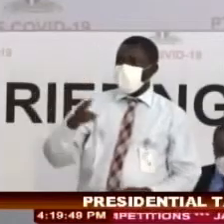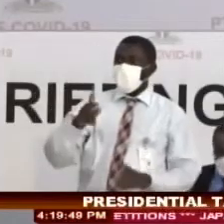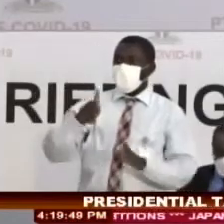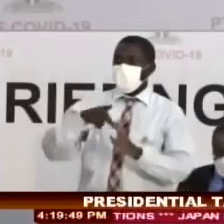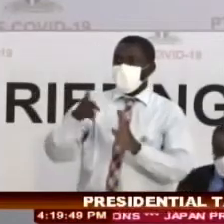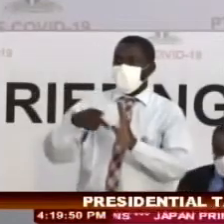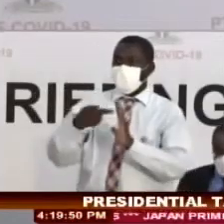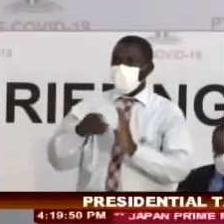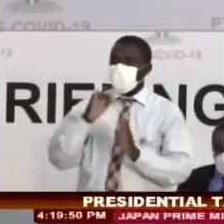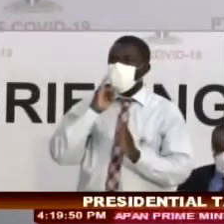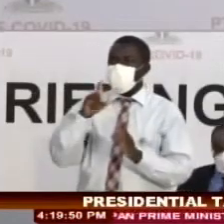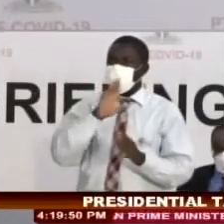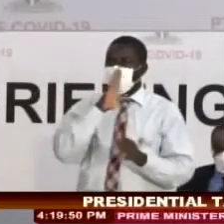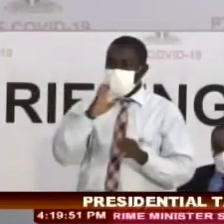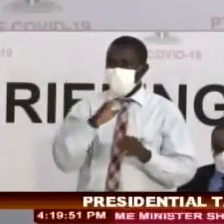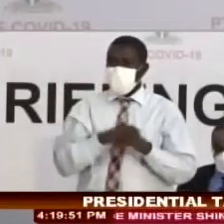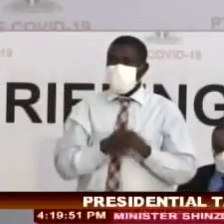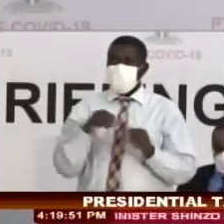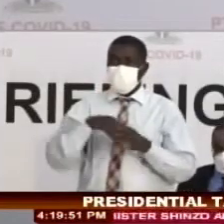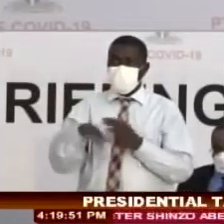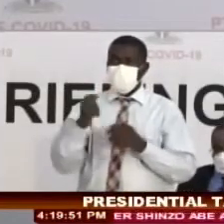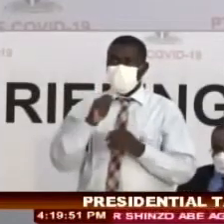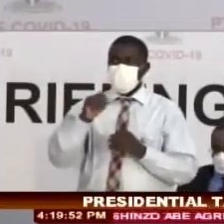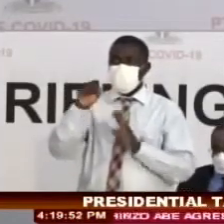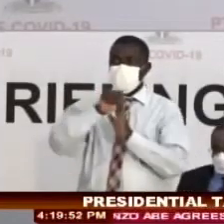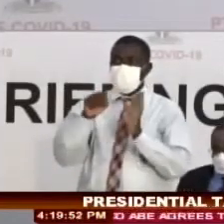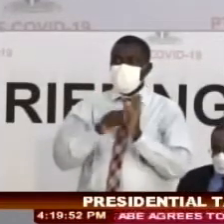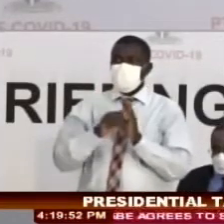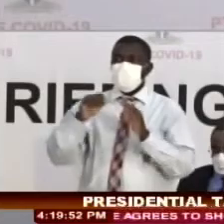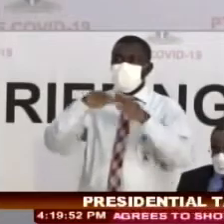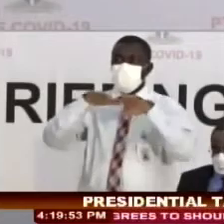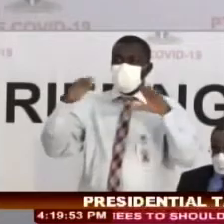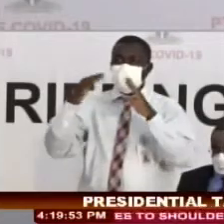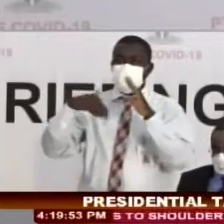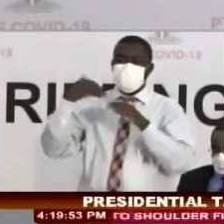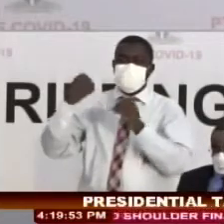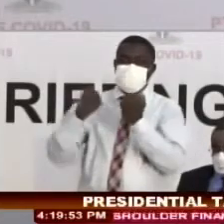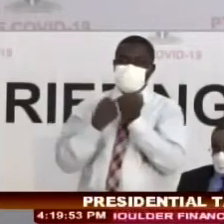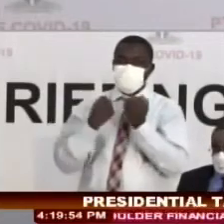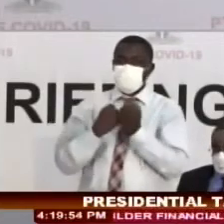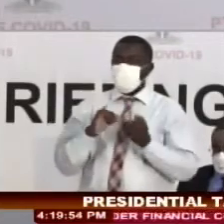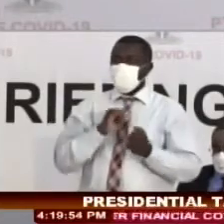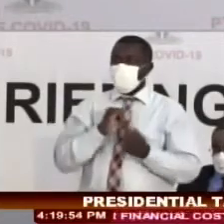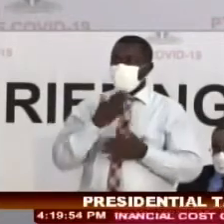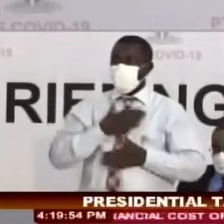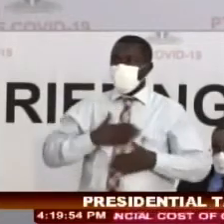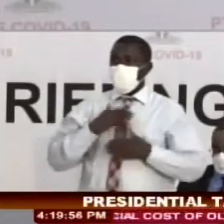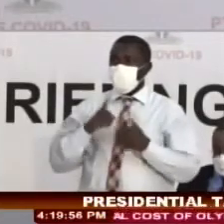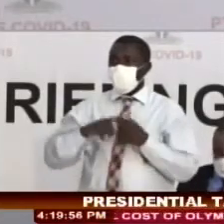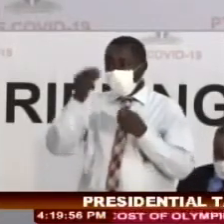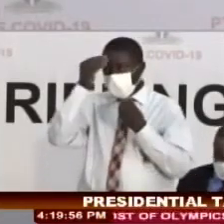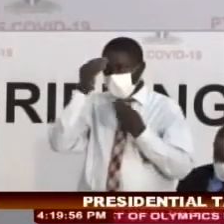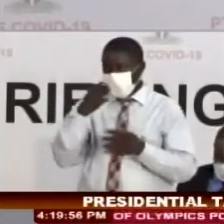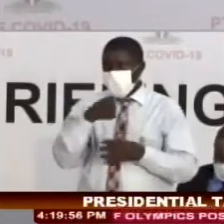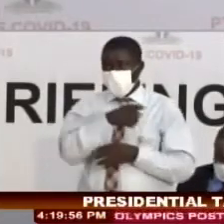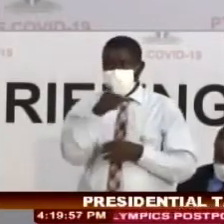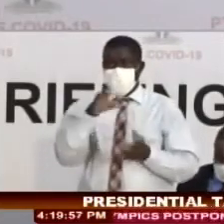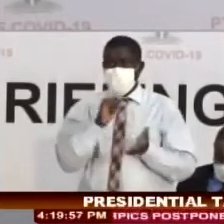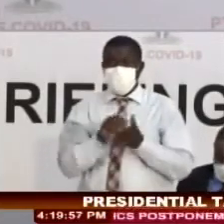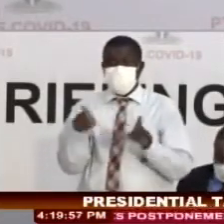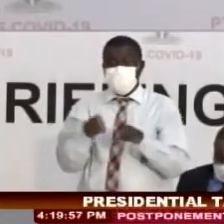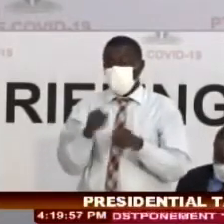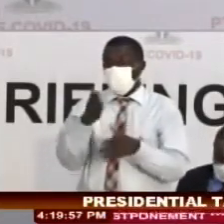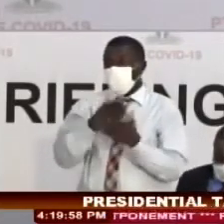intensive state-level support. I'm pleased to inform you that as part of the support to the